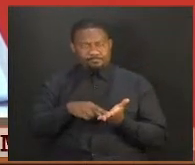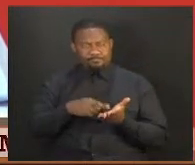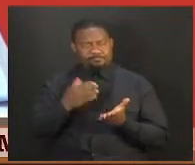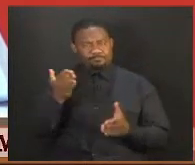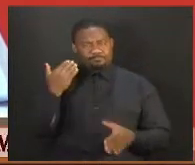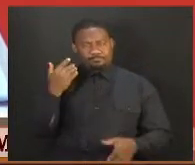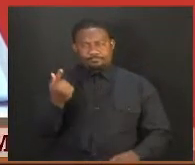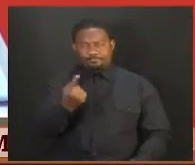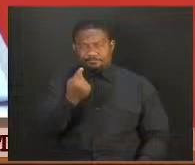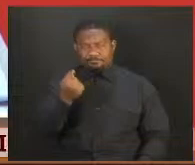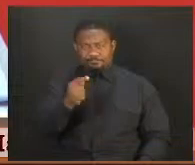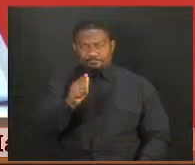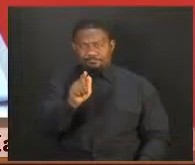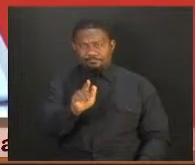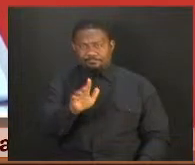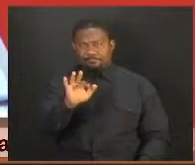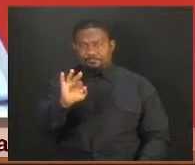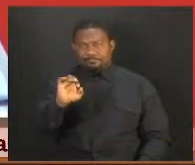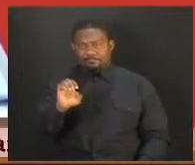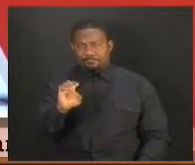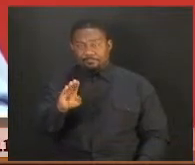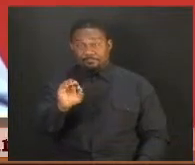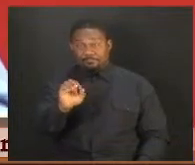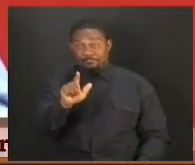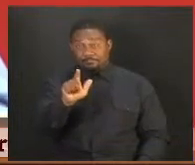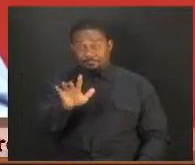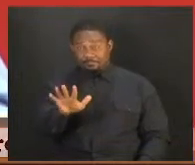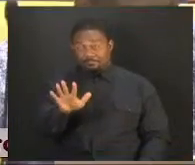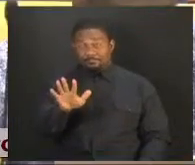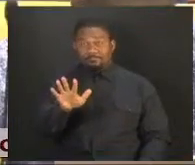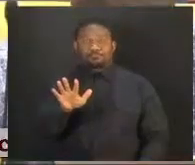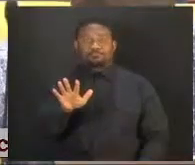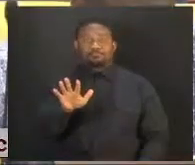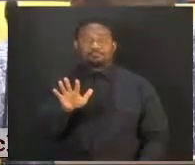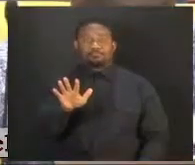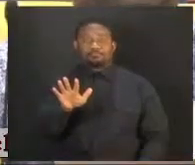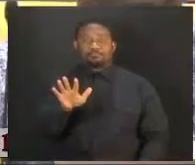Tuesday, 25th February 2025.